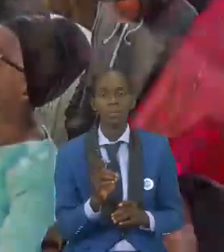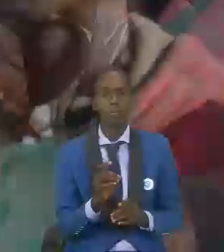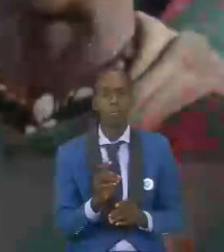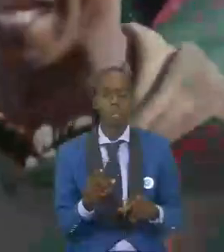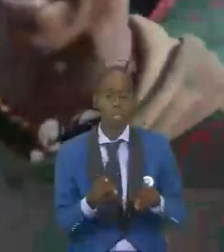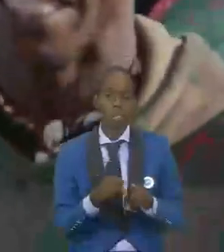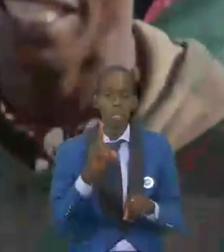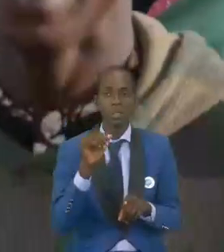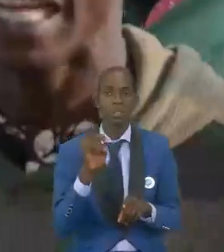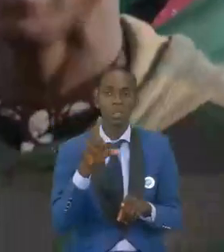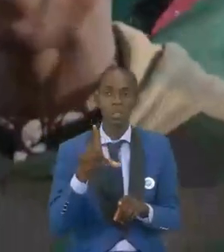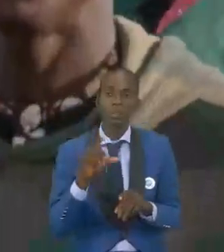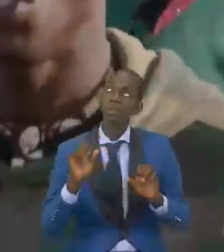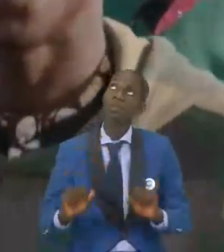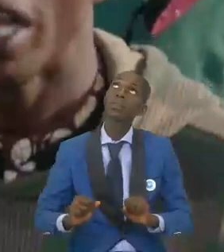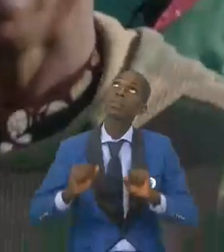consecrated,